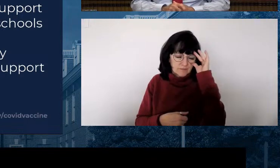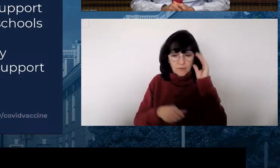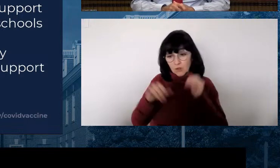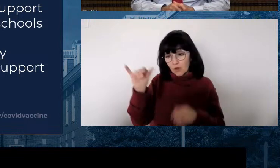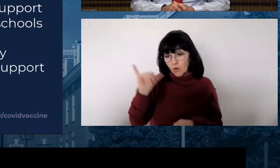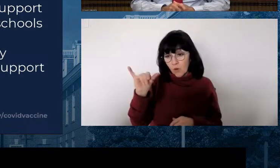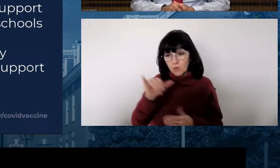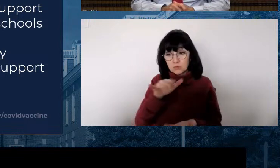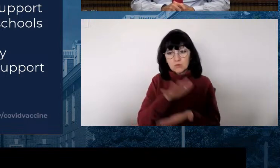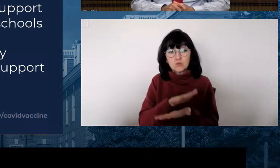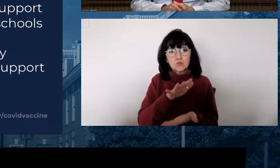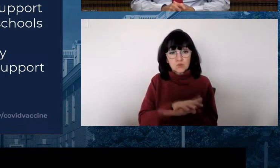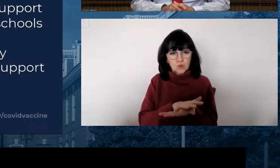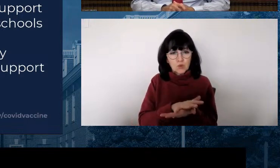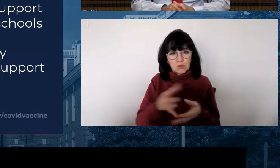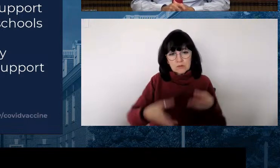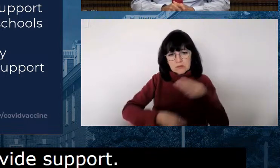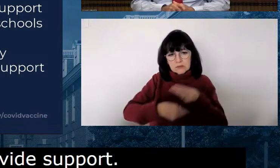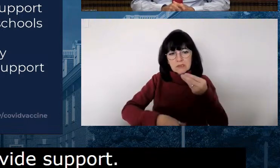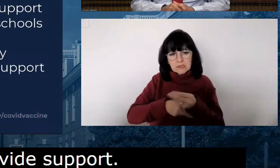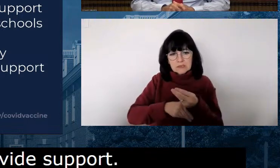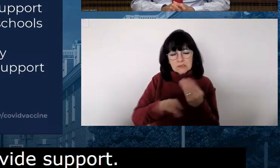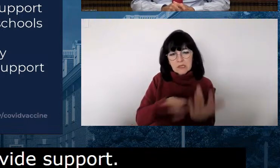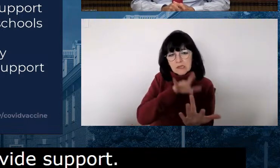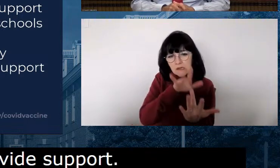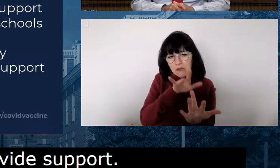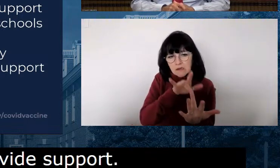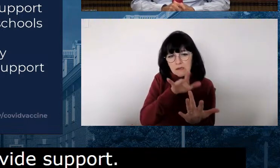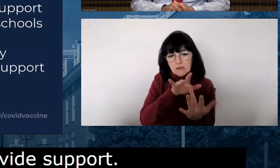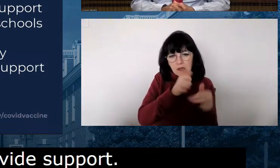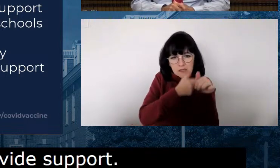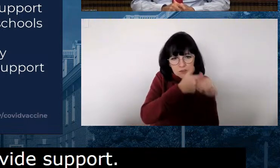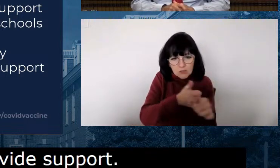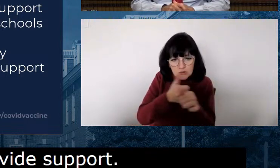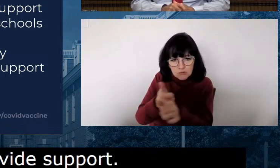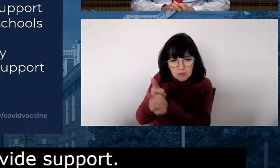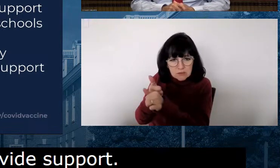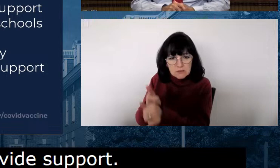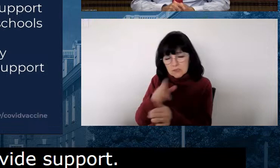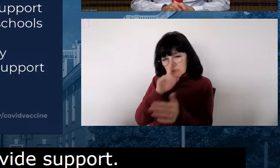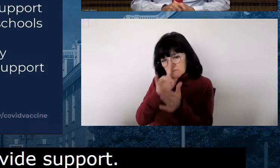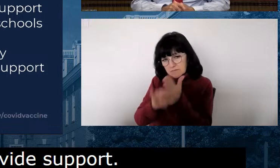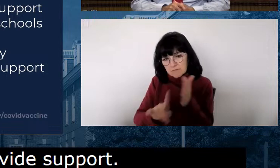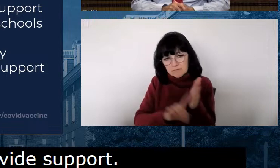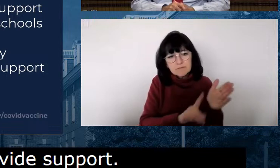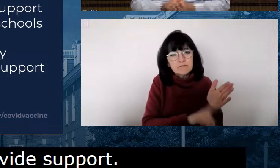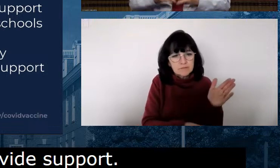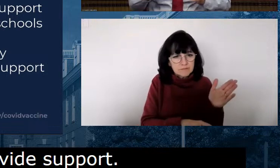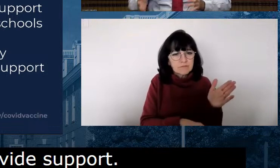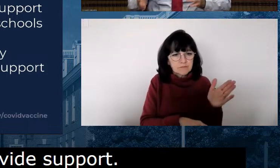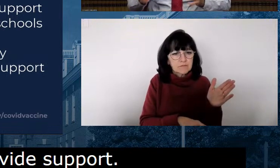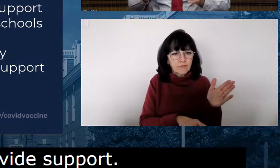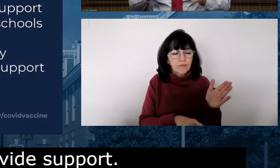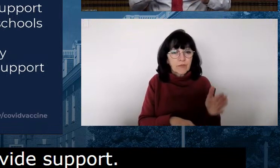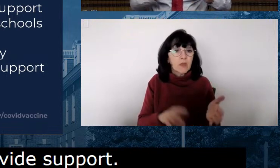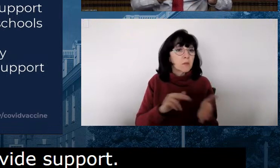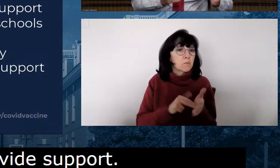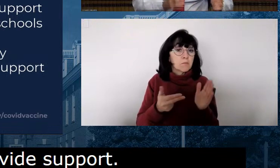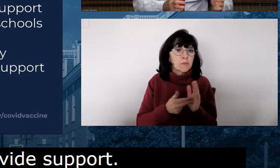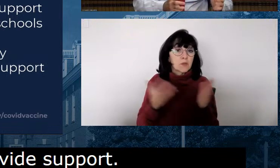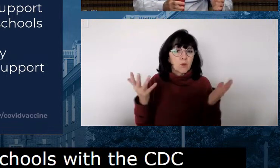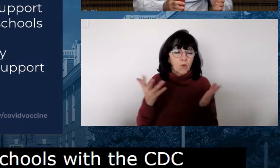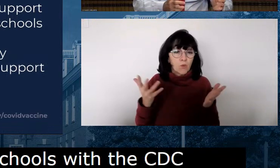schools, using CDC resources to support the contact tracing in schools, meaning